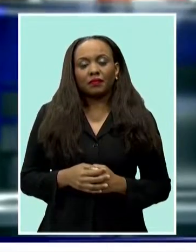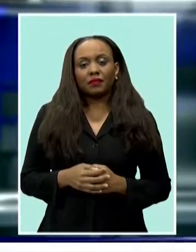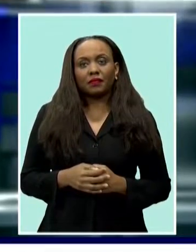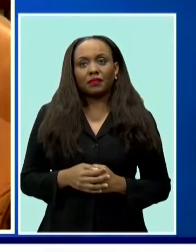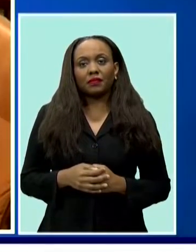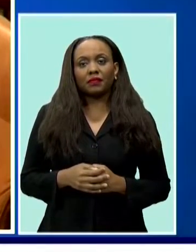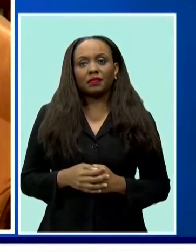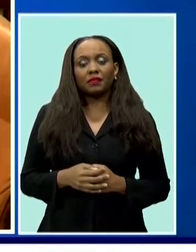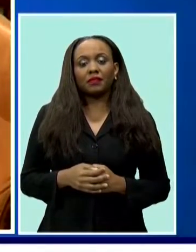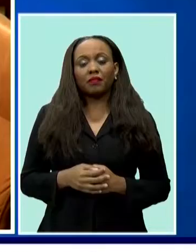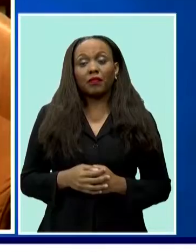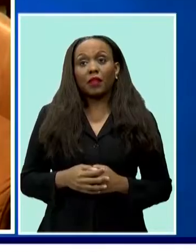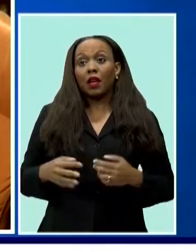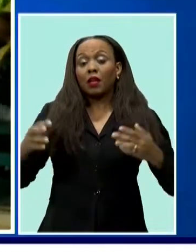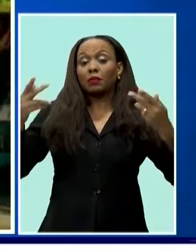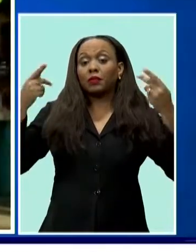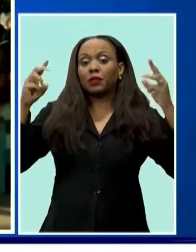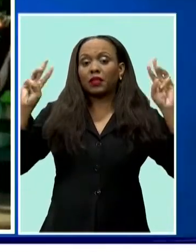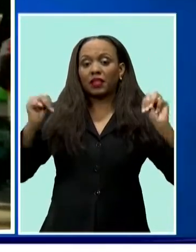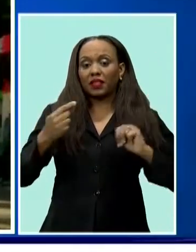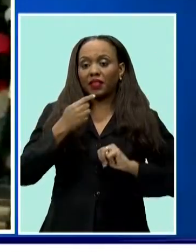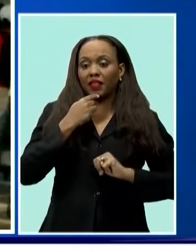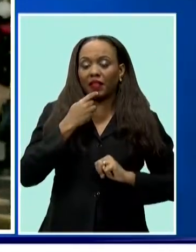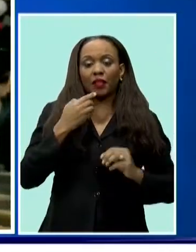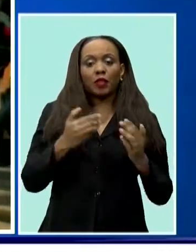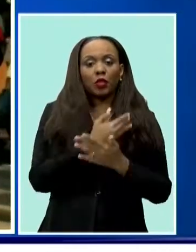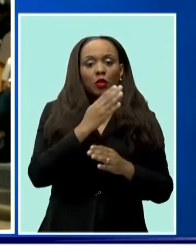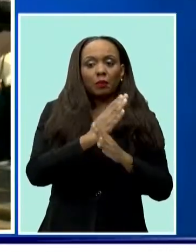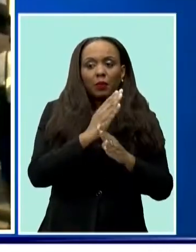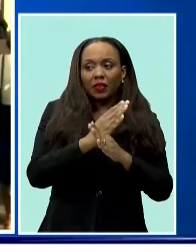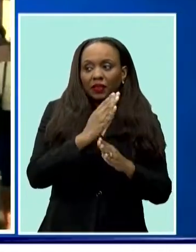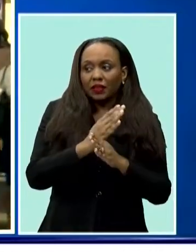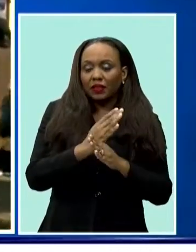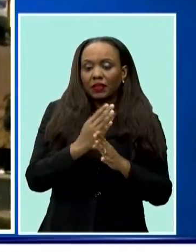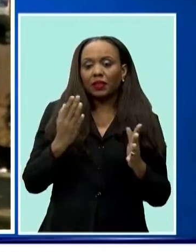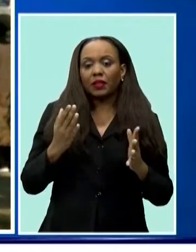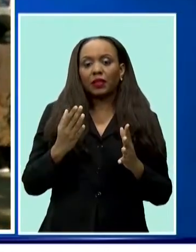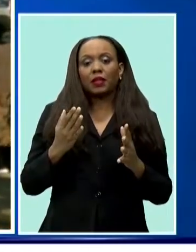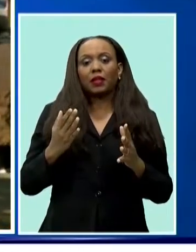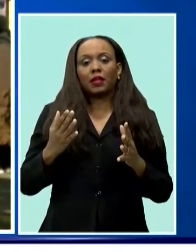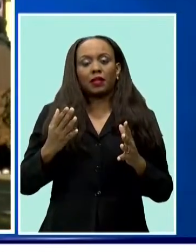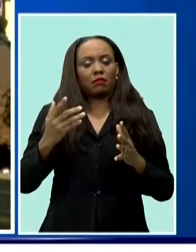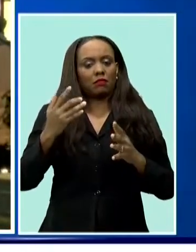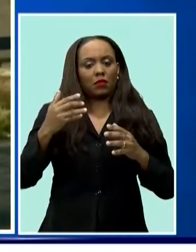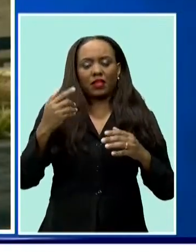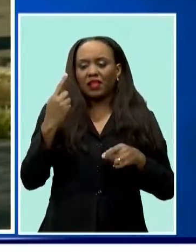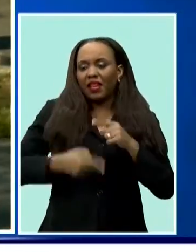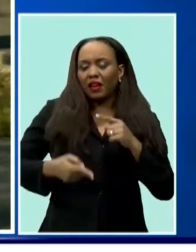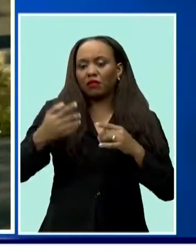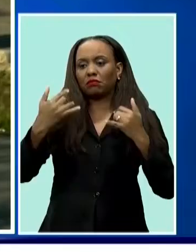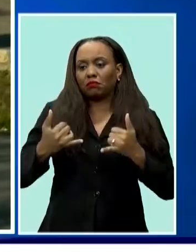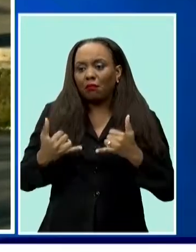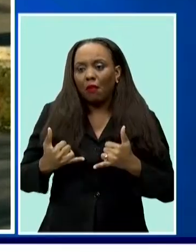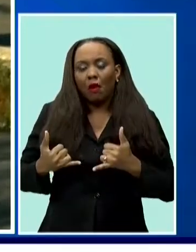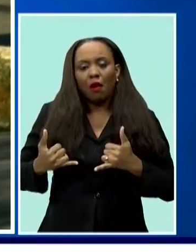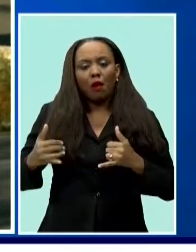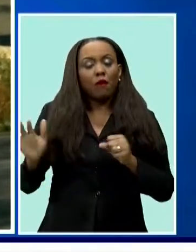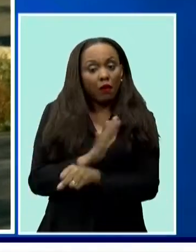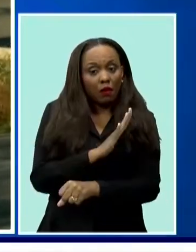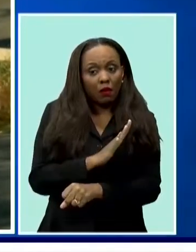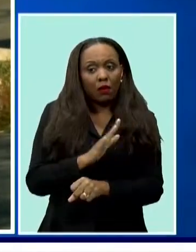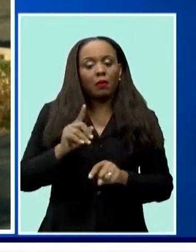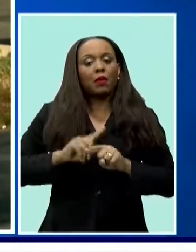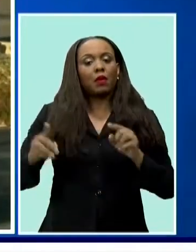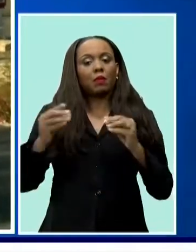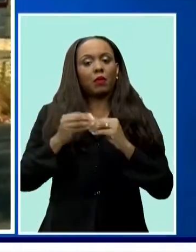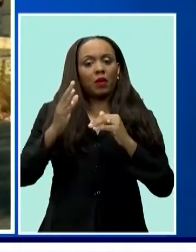Ms. Motley says while new buses cannot be rolled out immediately, collectively between the transport board and private operators, there are more